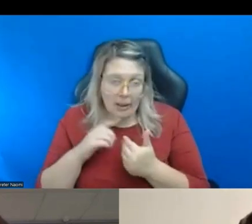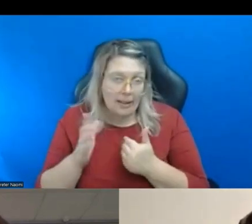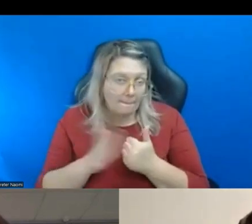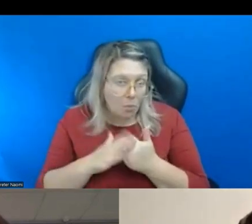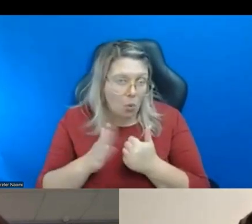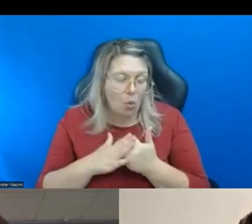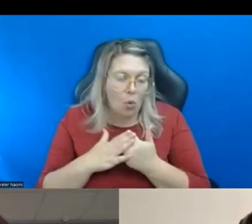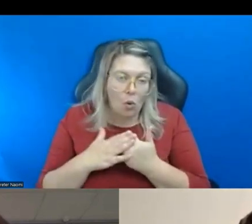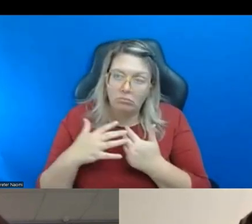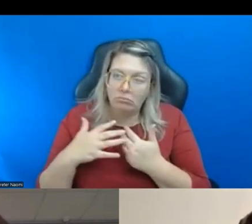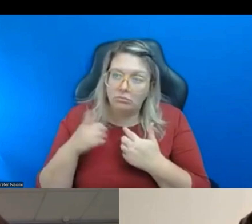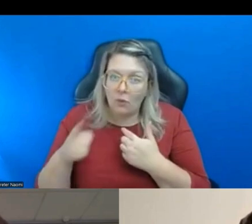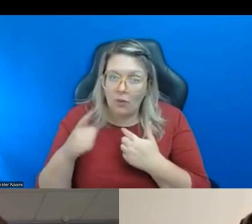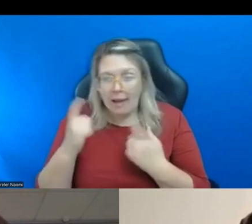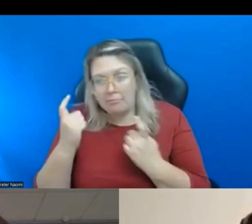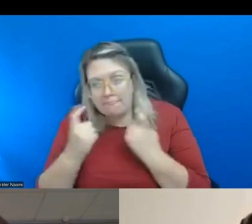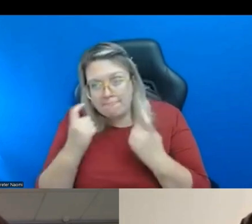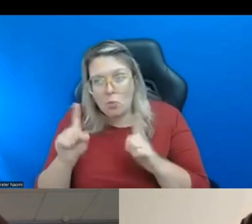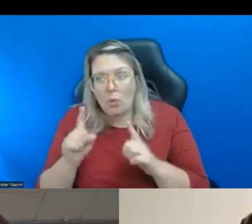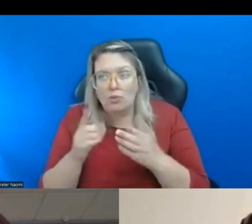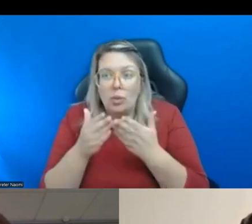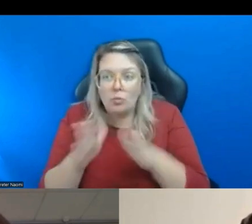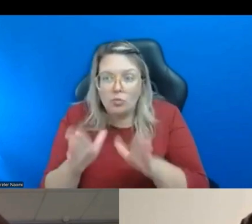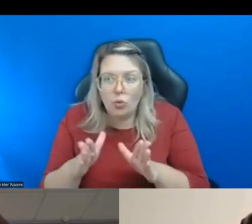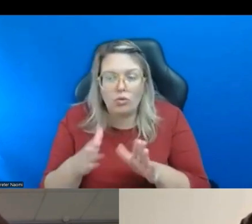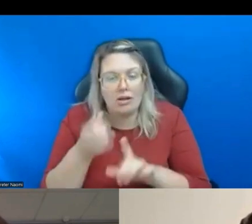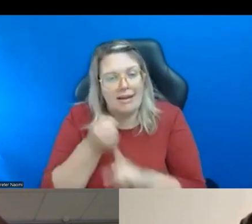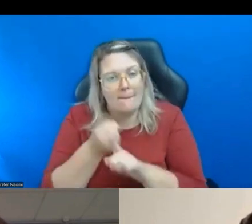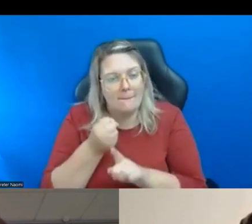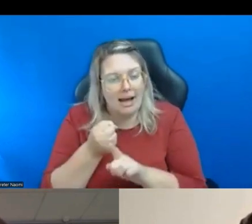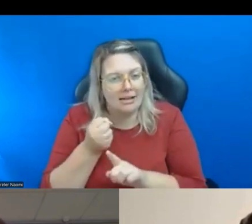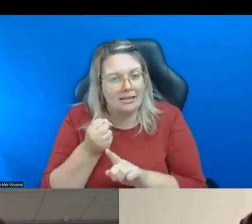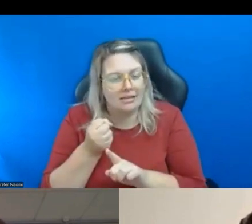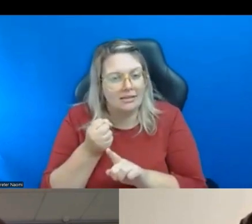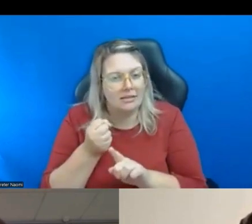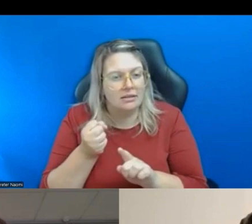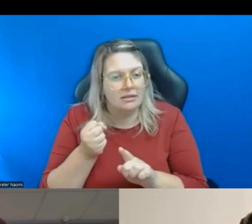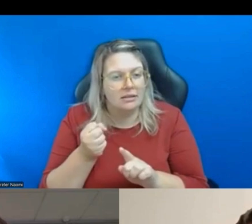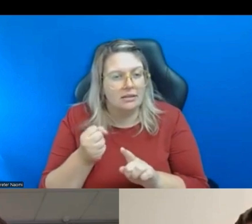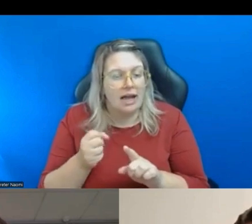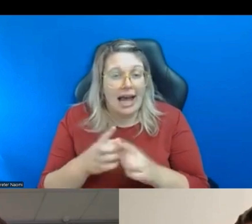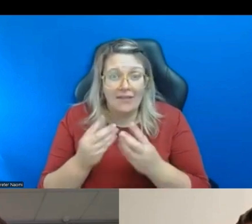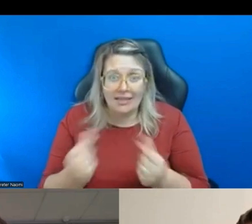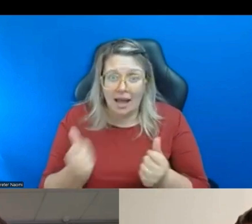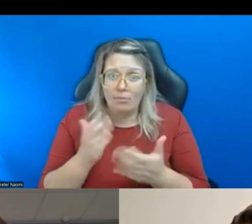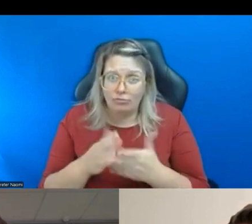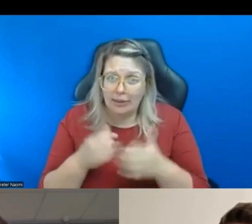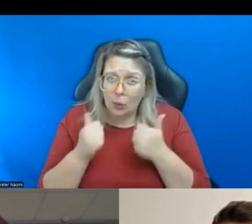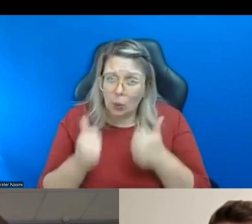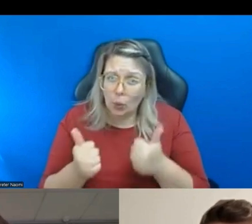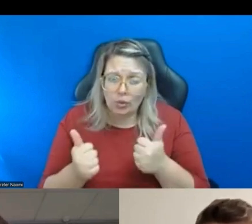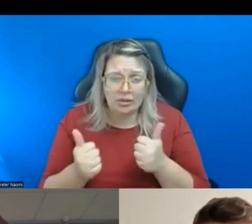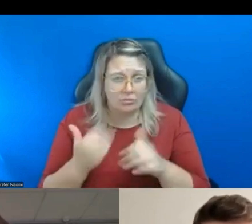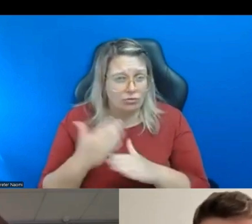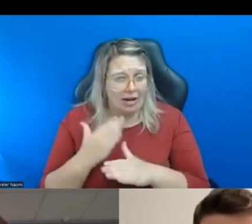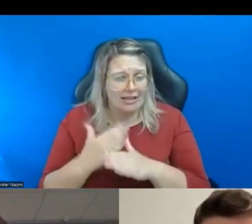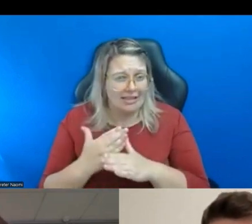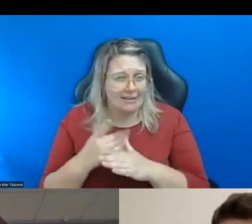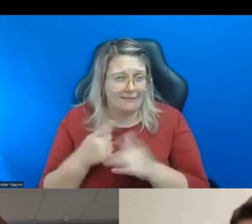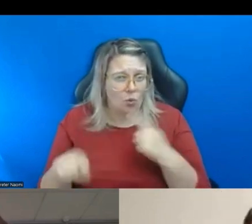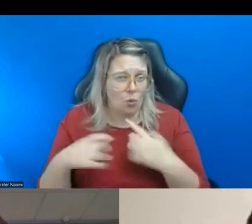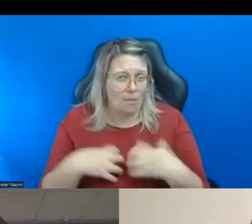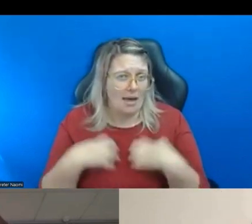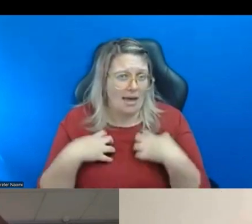them to think about some of those broader social impacts. And there's already some really good practice that mayors are leading,